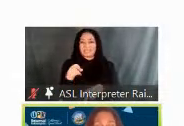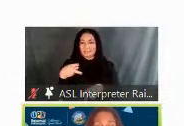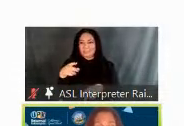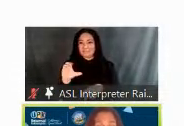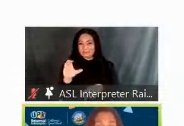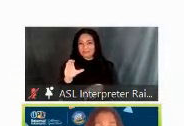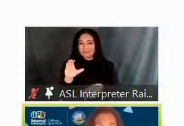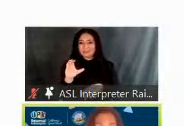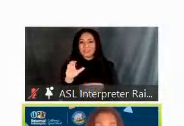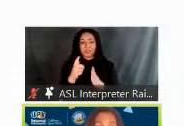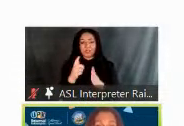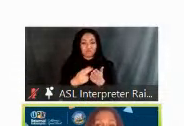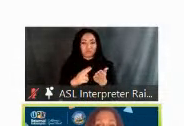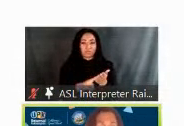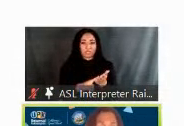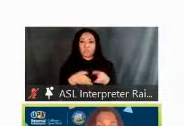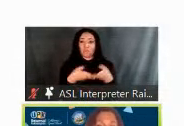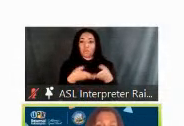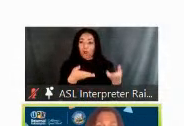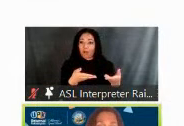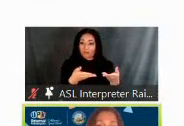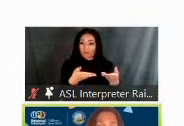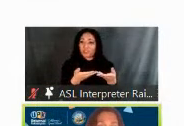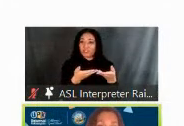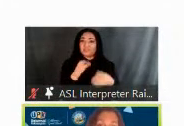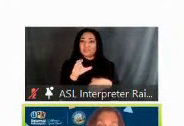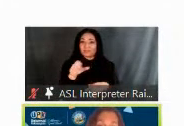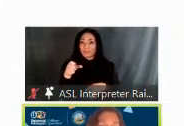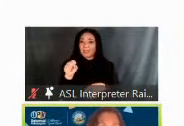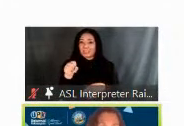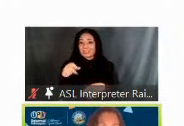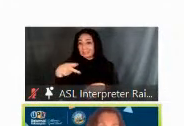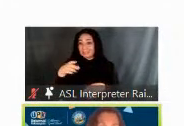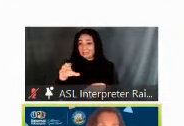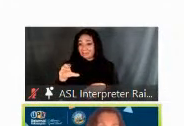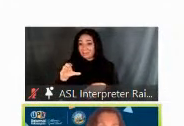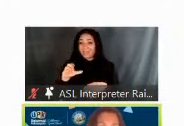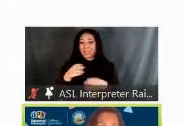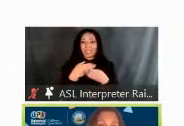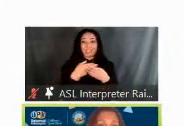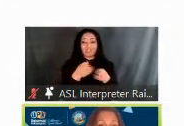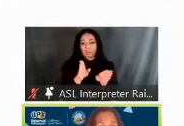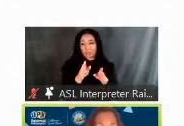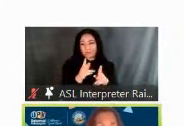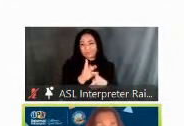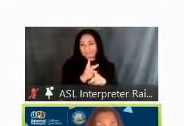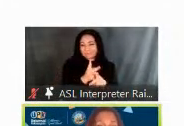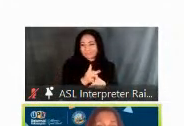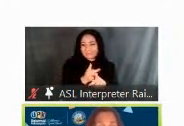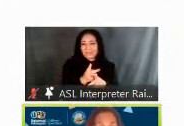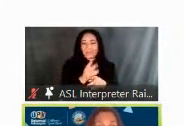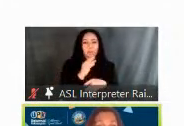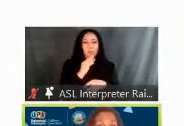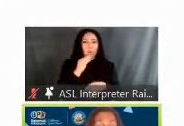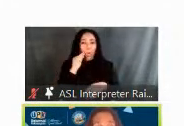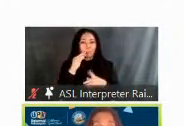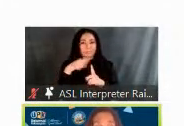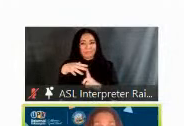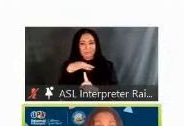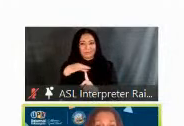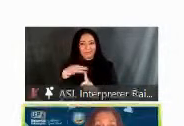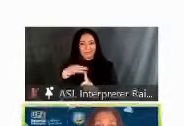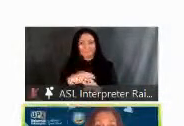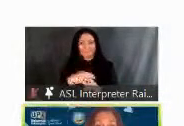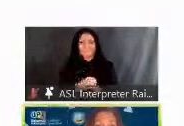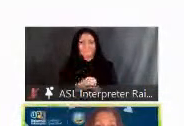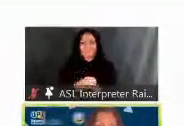to offer CSPP and general childcare in home-based settings. This work group serves as